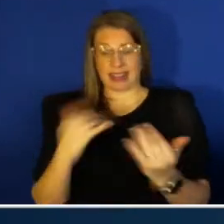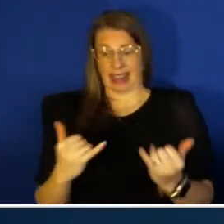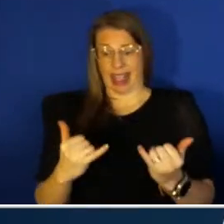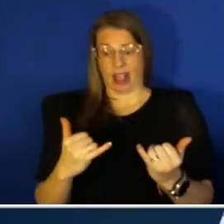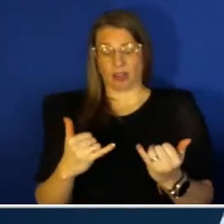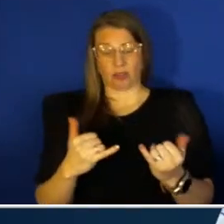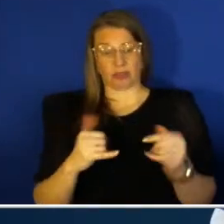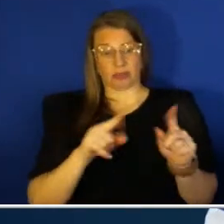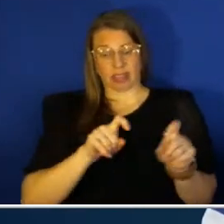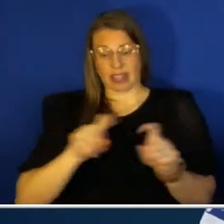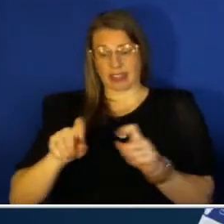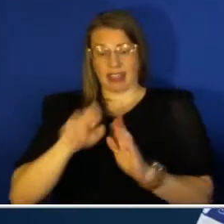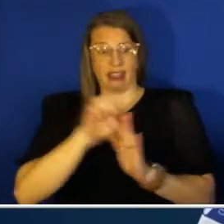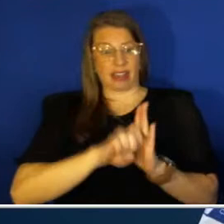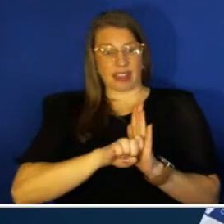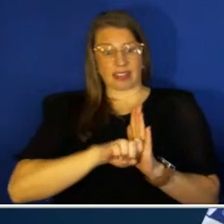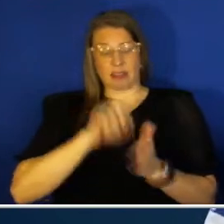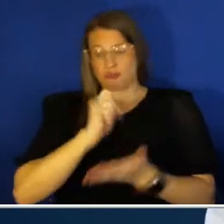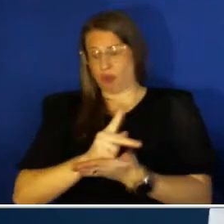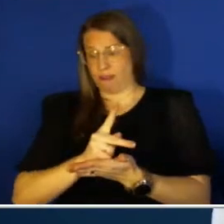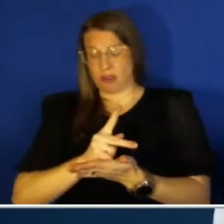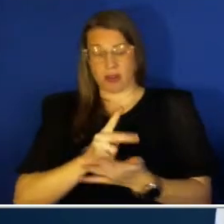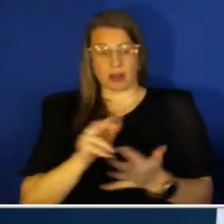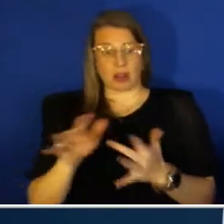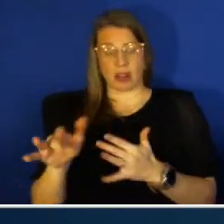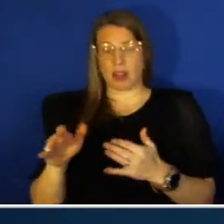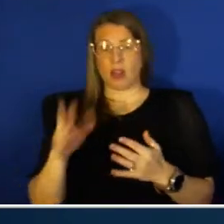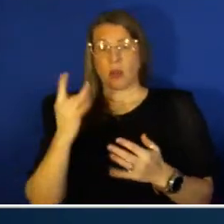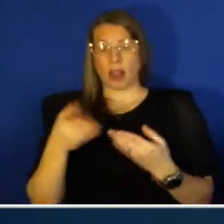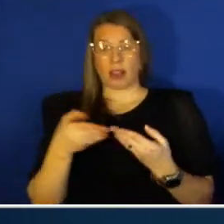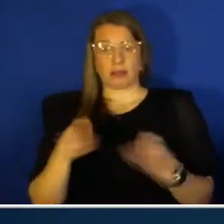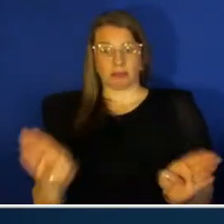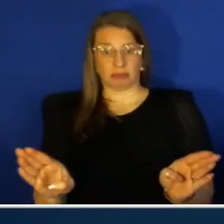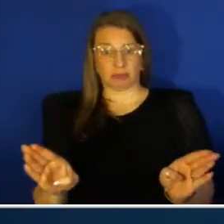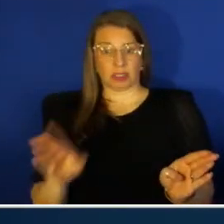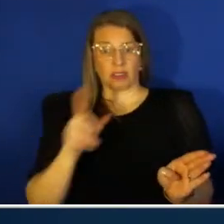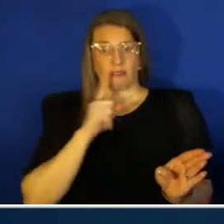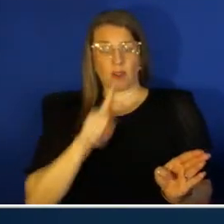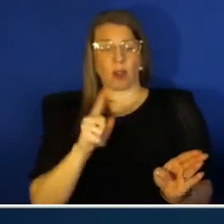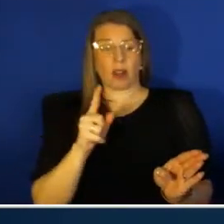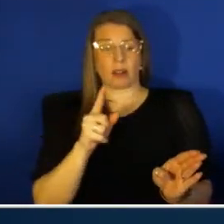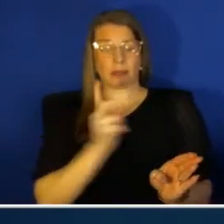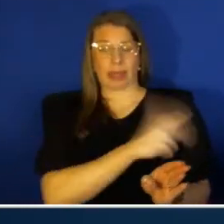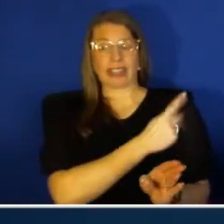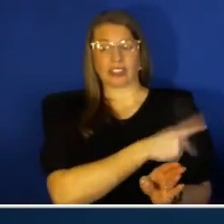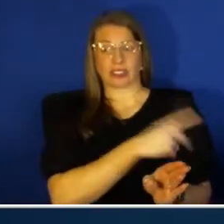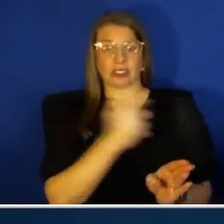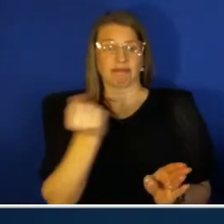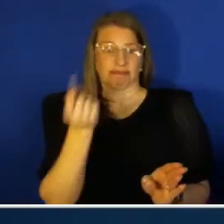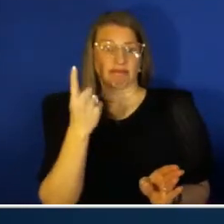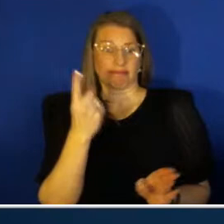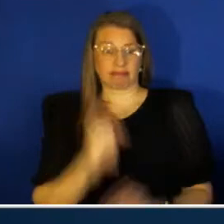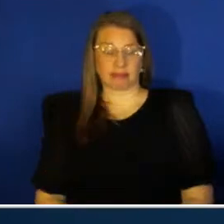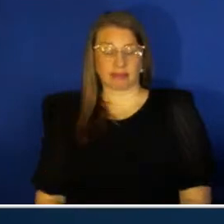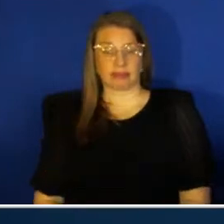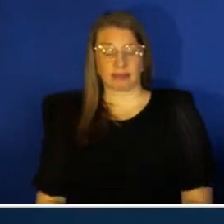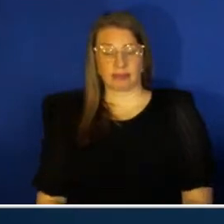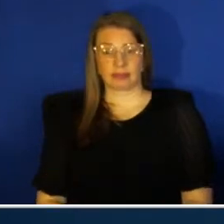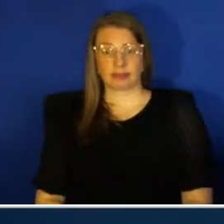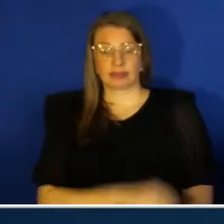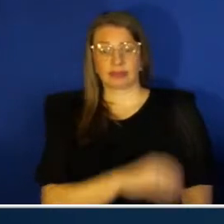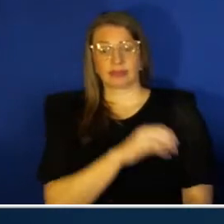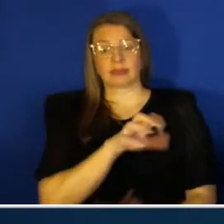ethics approval to really to open to be accessible to patients. I think that's important to understand. The other thing that I think we're doing as a cancer center is we're